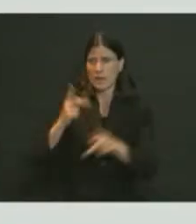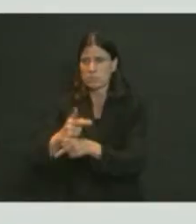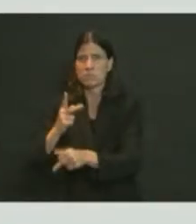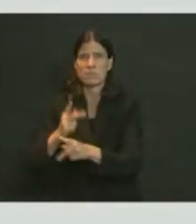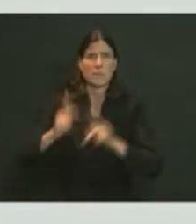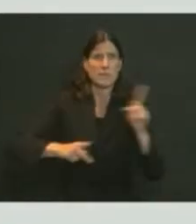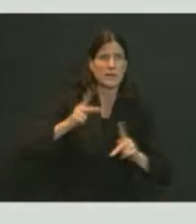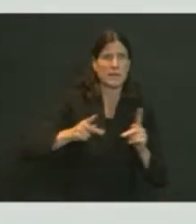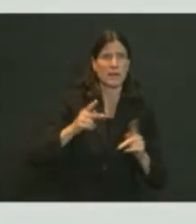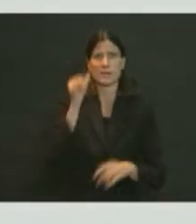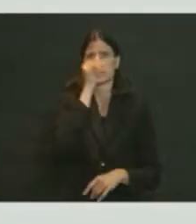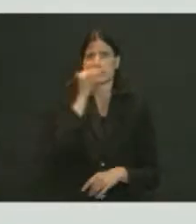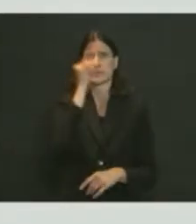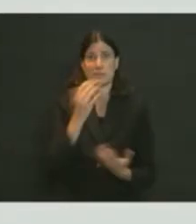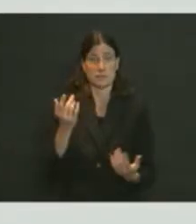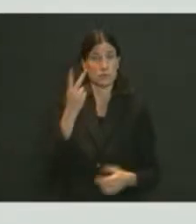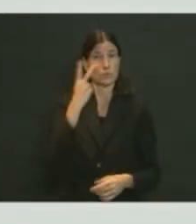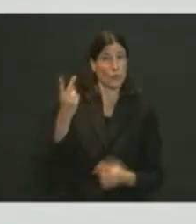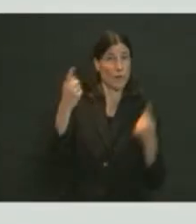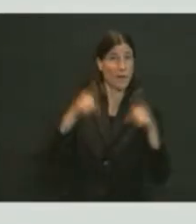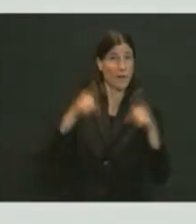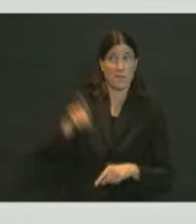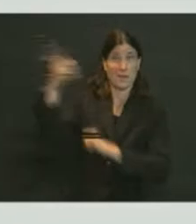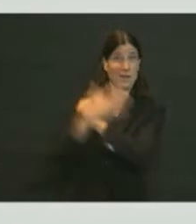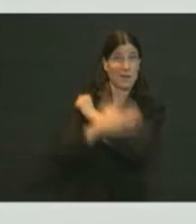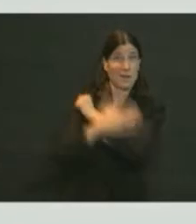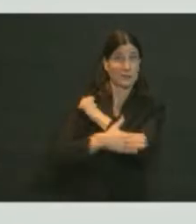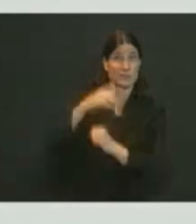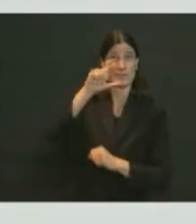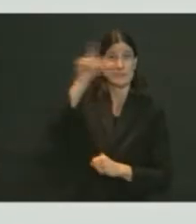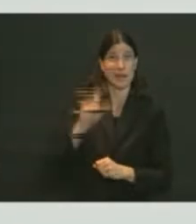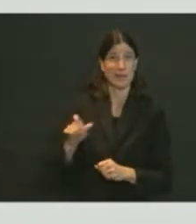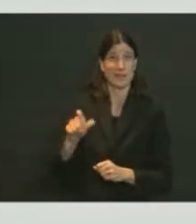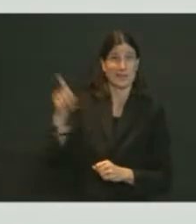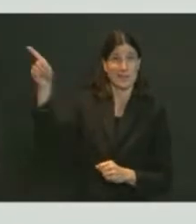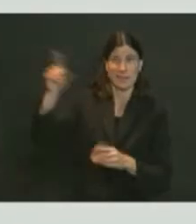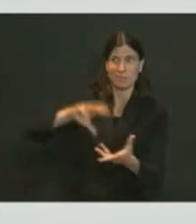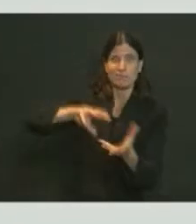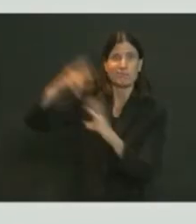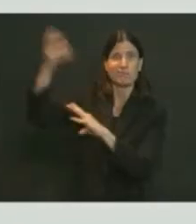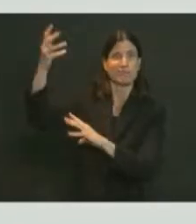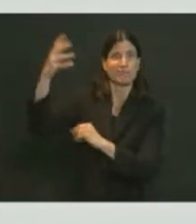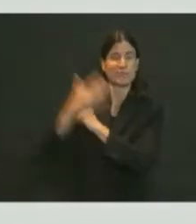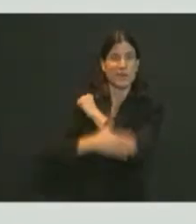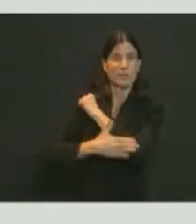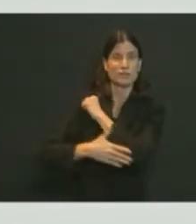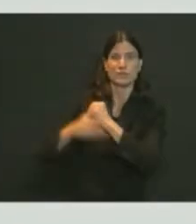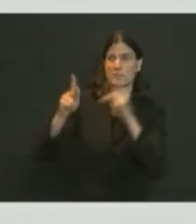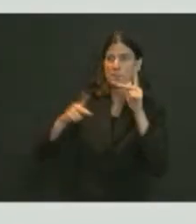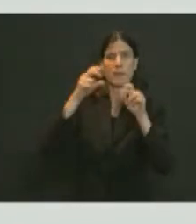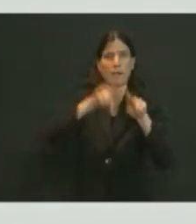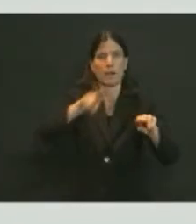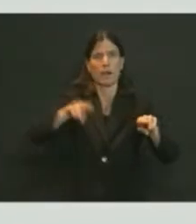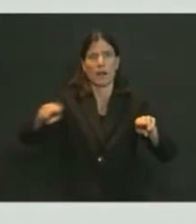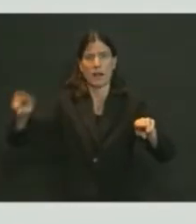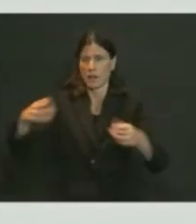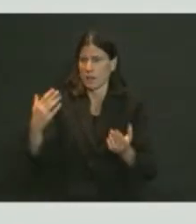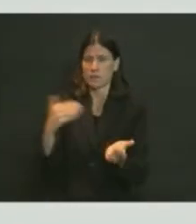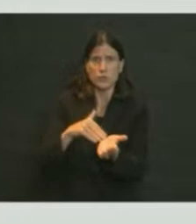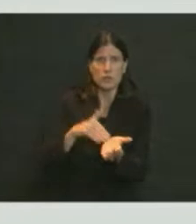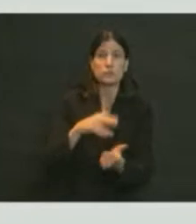happen in Italy. It's what you saw happen in New York City and other places. It's a scary place to be, and we don't ever want to get